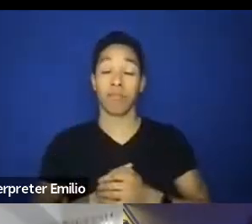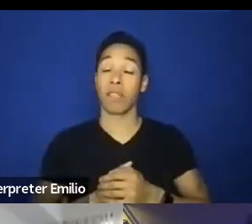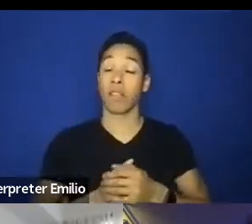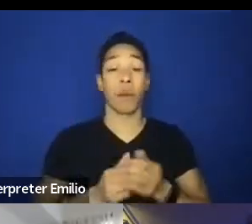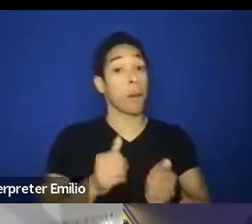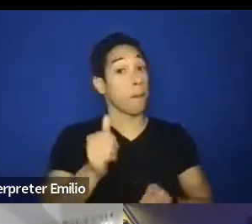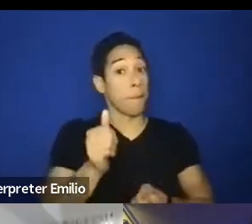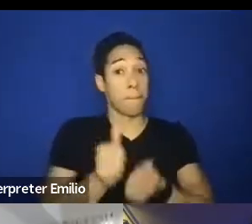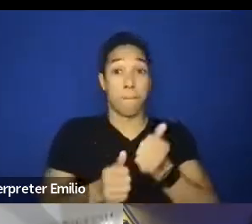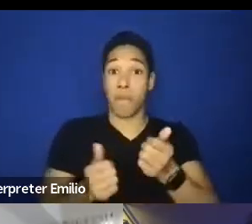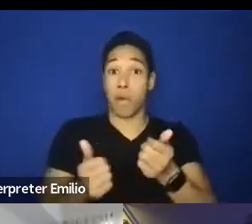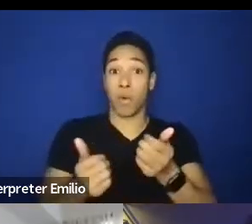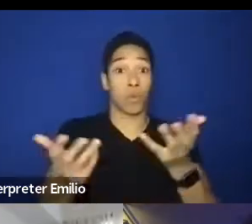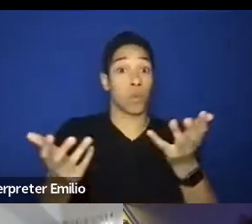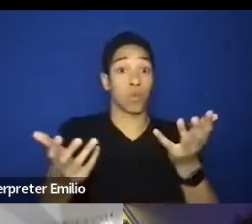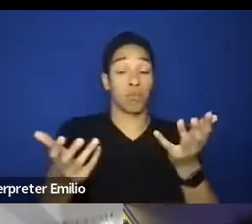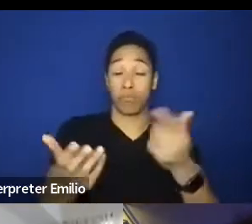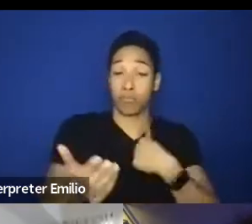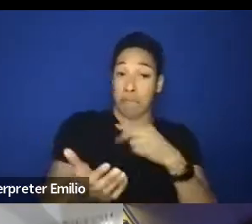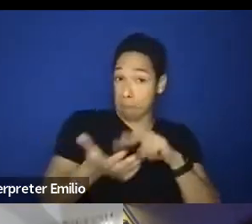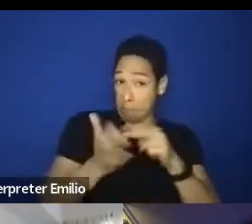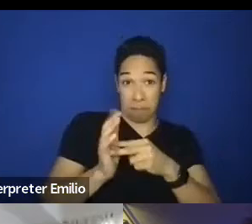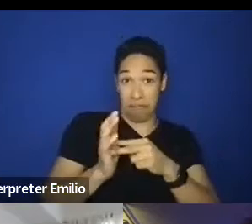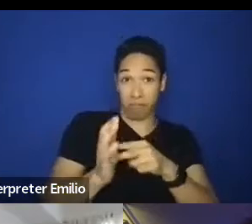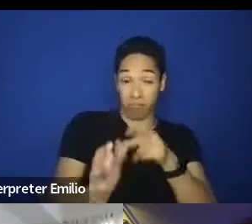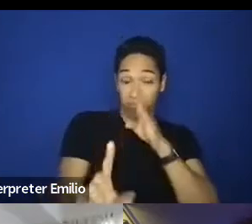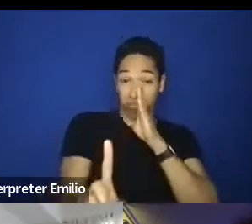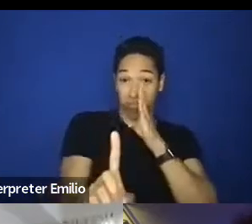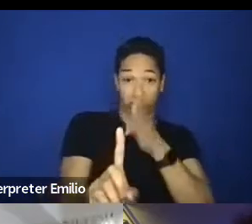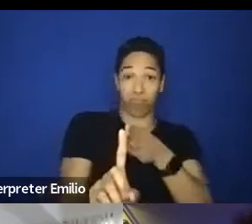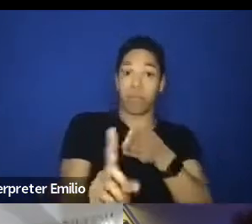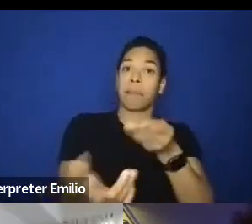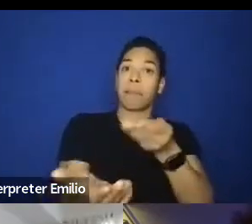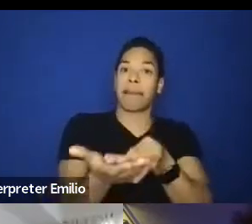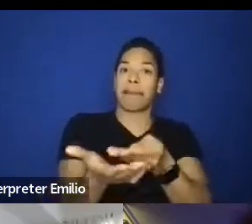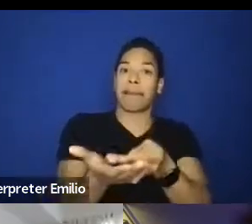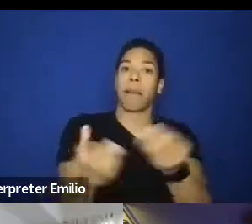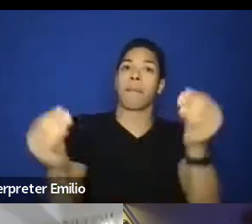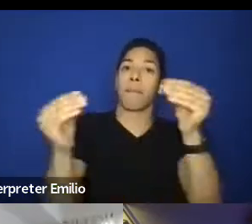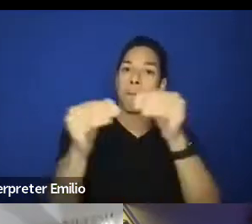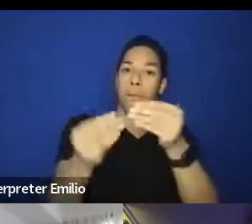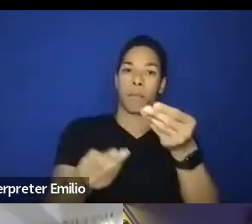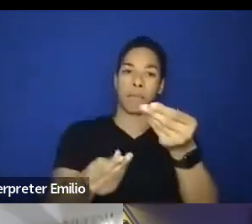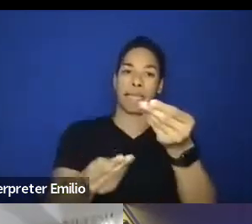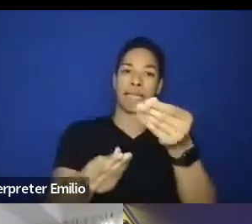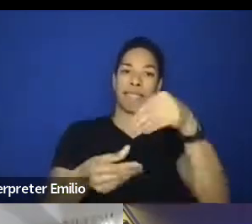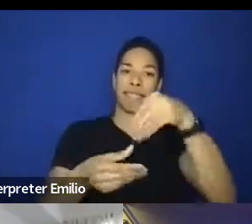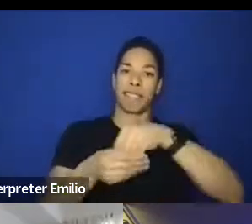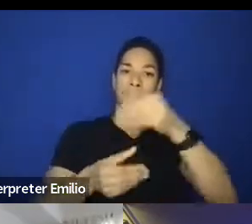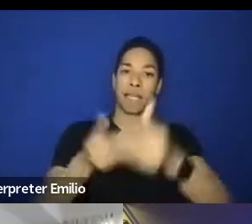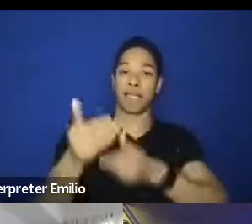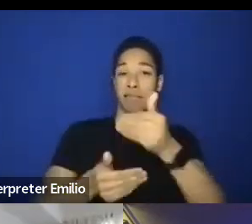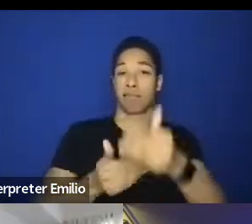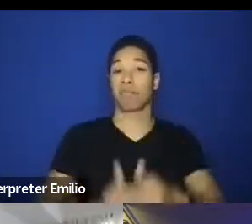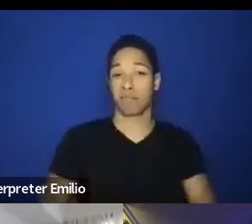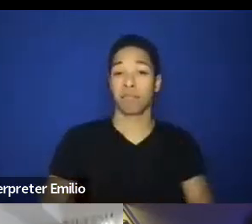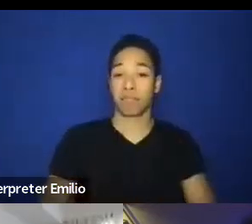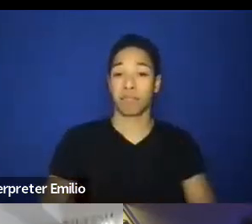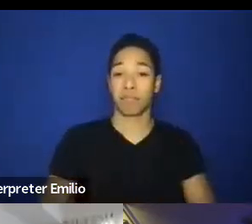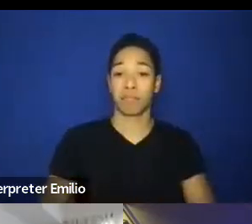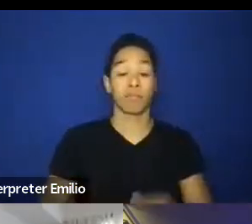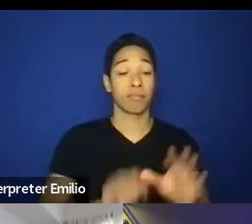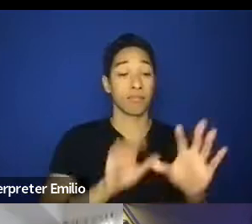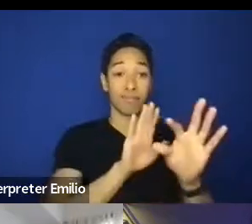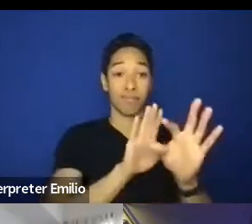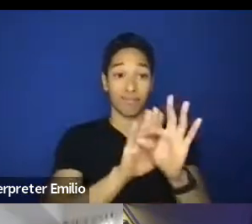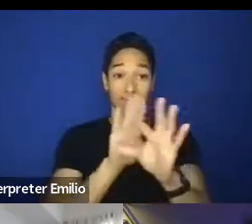like they need to put more money into the process. So we can, as casting people,